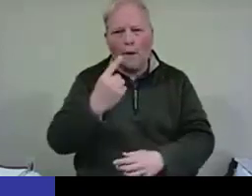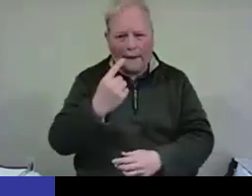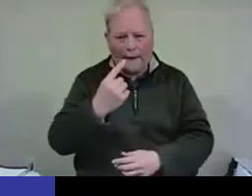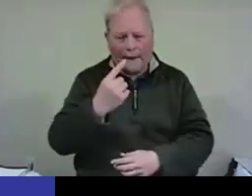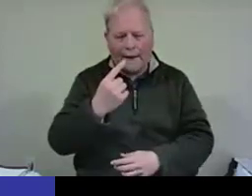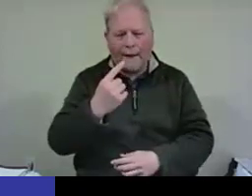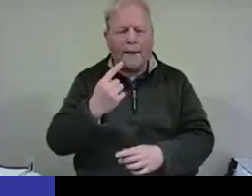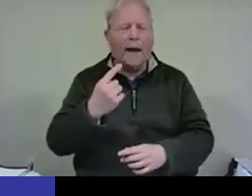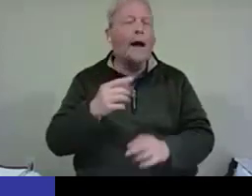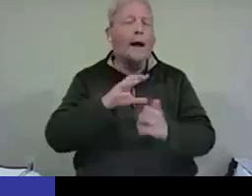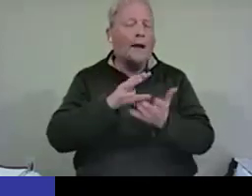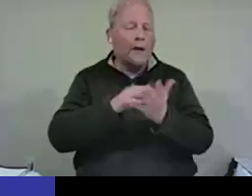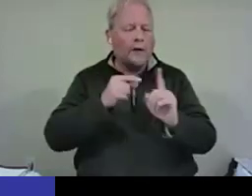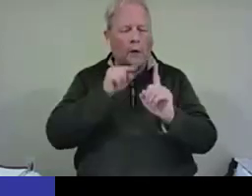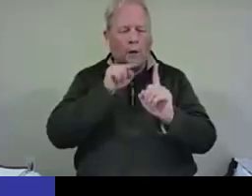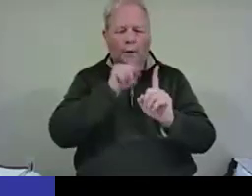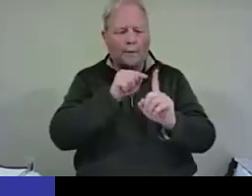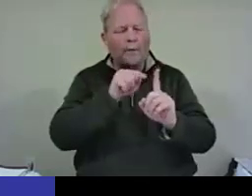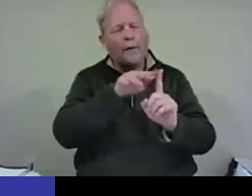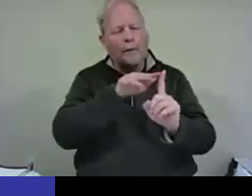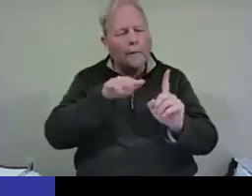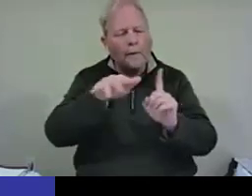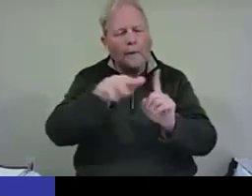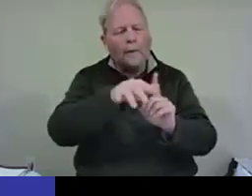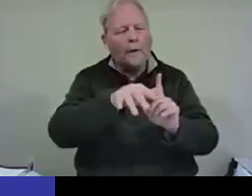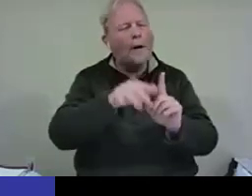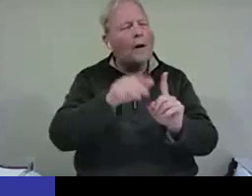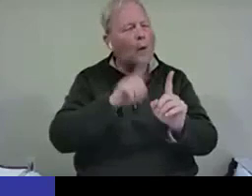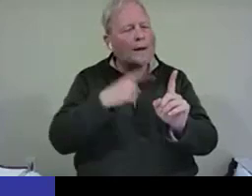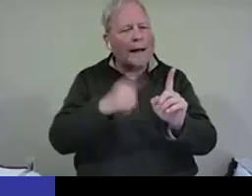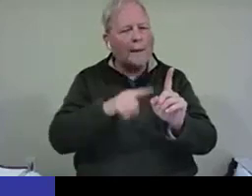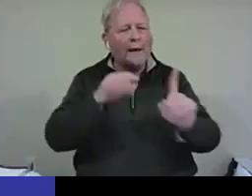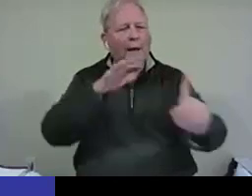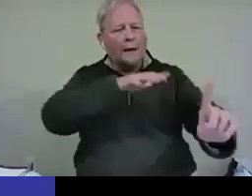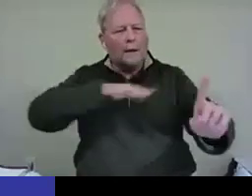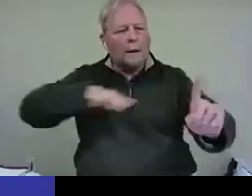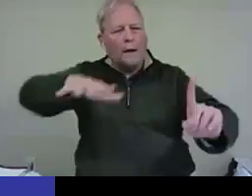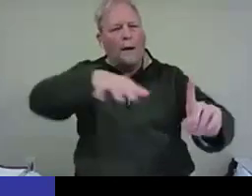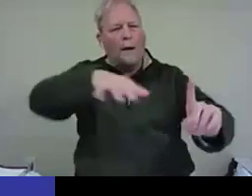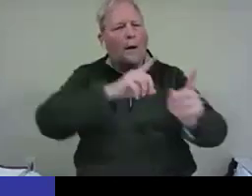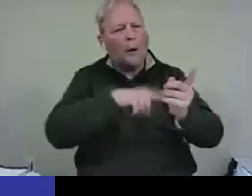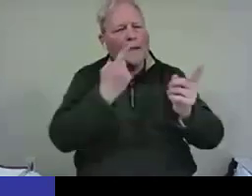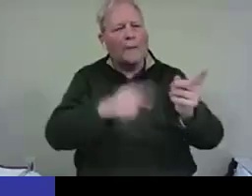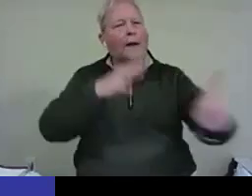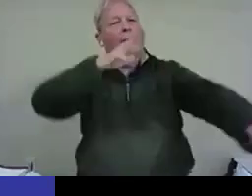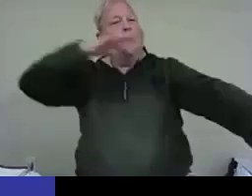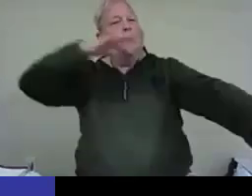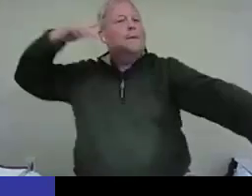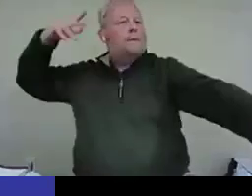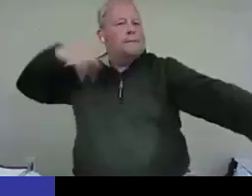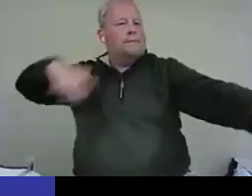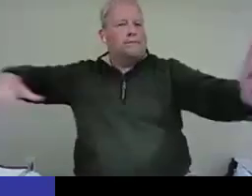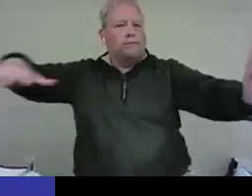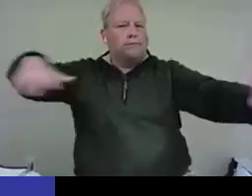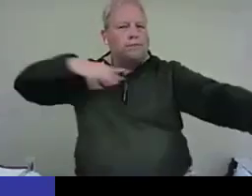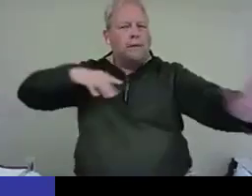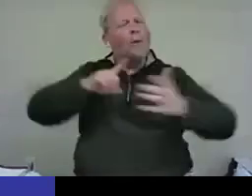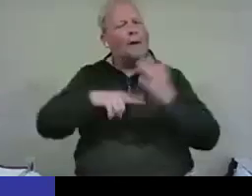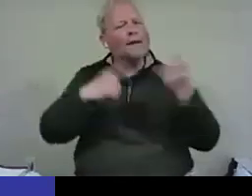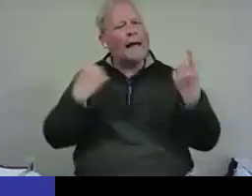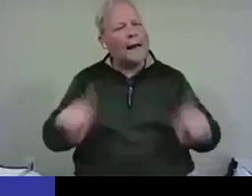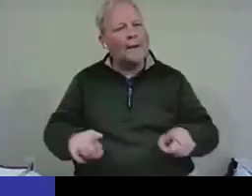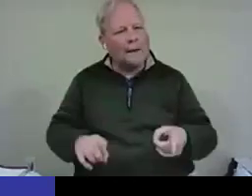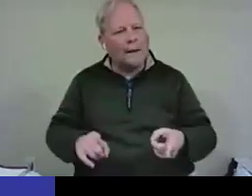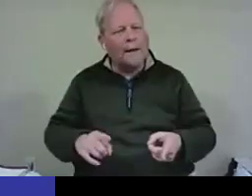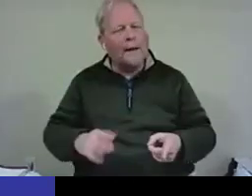around the student. Look at the 5,000 foot view, the 1,000 foot view, and the 500 foot view. You need to look at all the factors that impact the